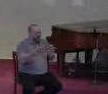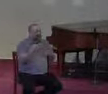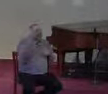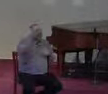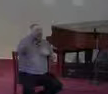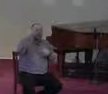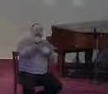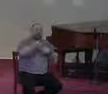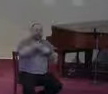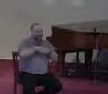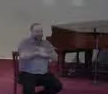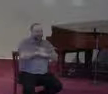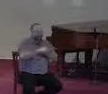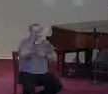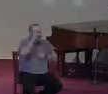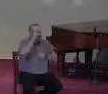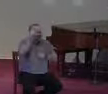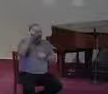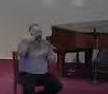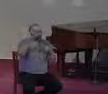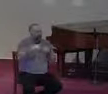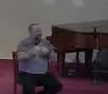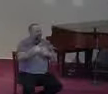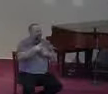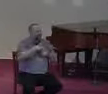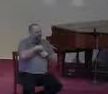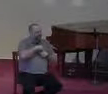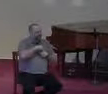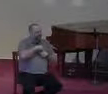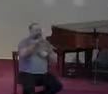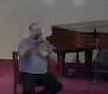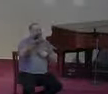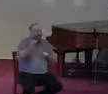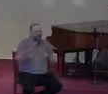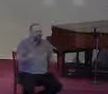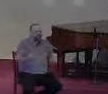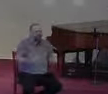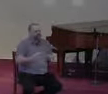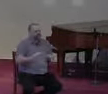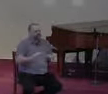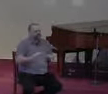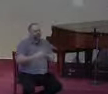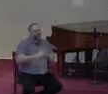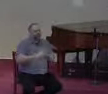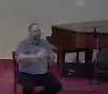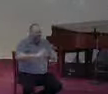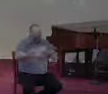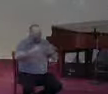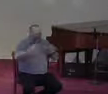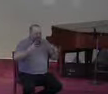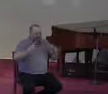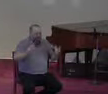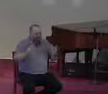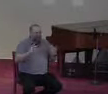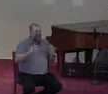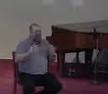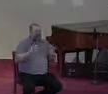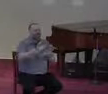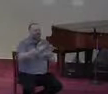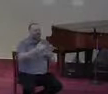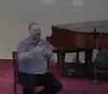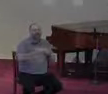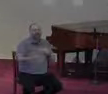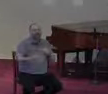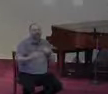in. Because when he comes in, he can do exceedingly abundantly above all we could